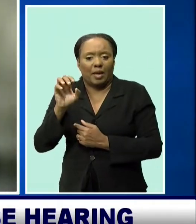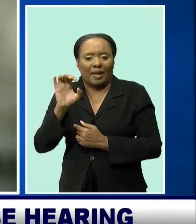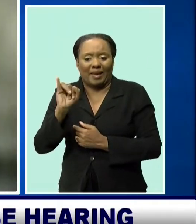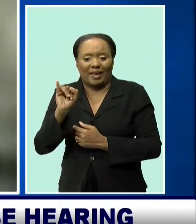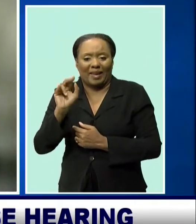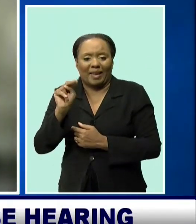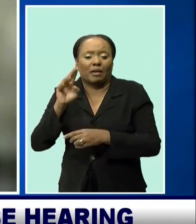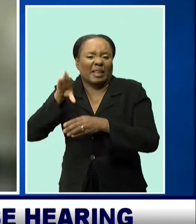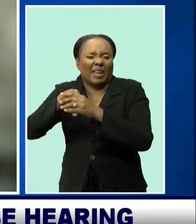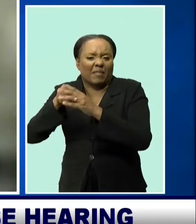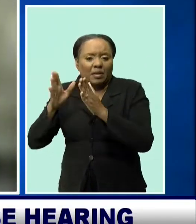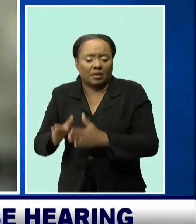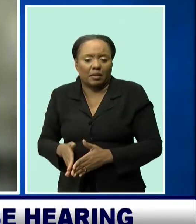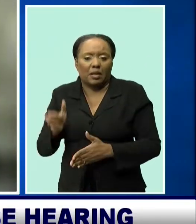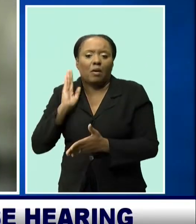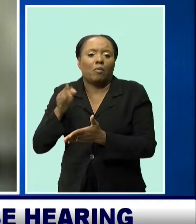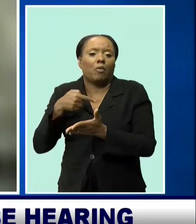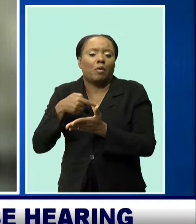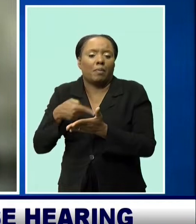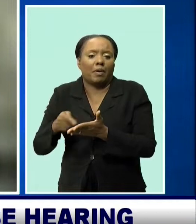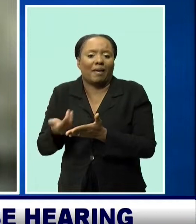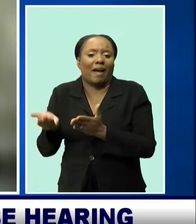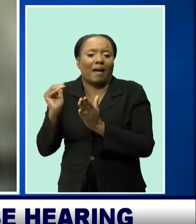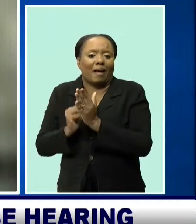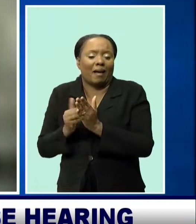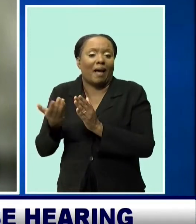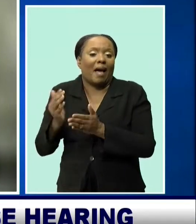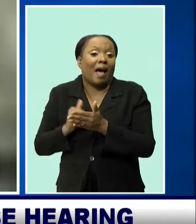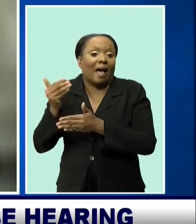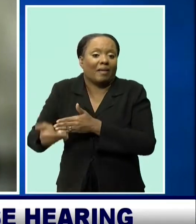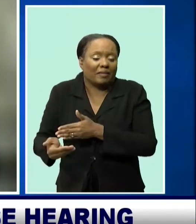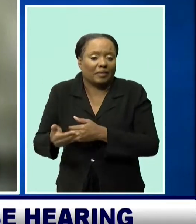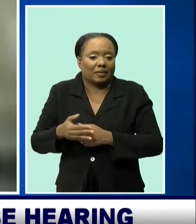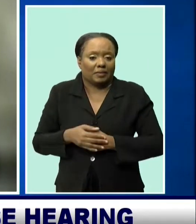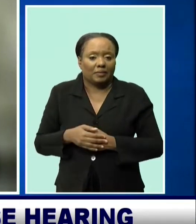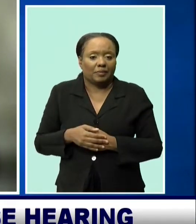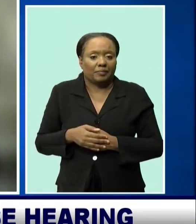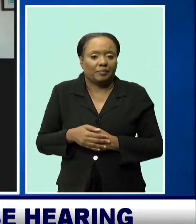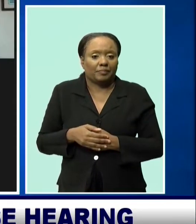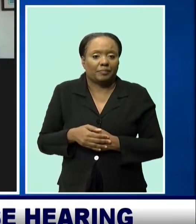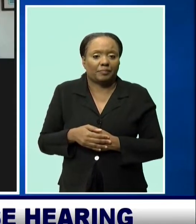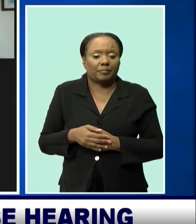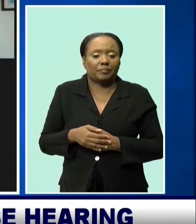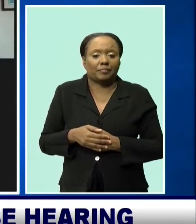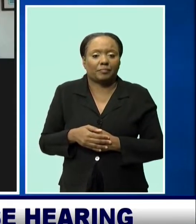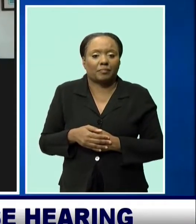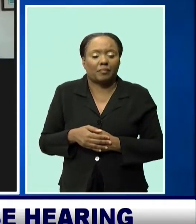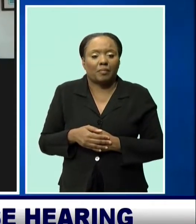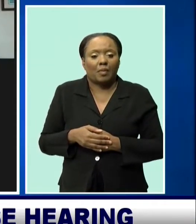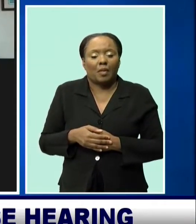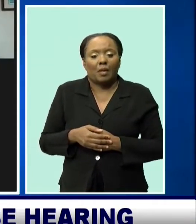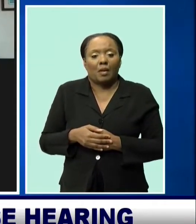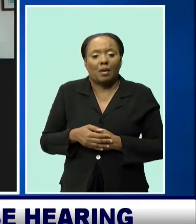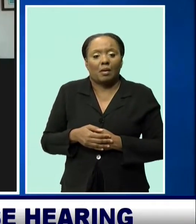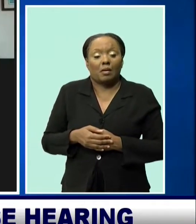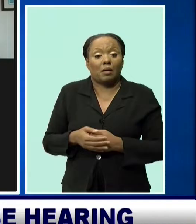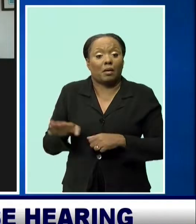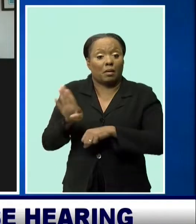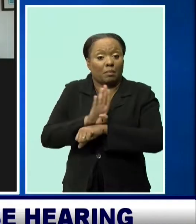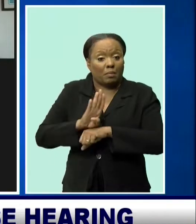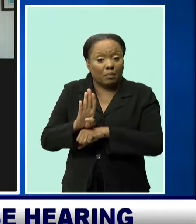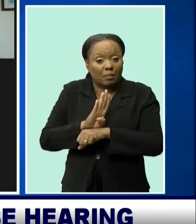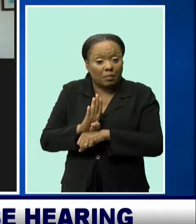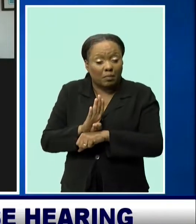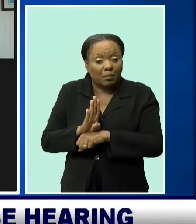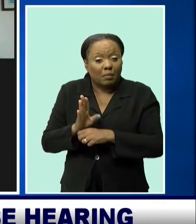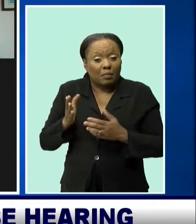are almost certain to get their money. Equity investors are not. And it's clear that the country of Barbados